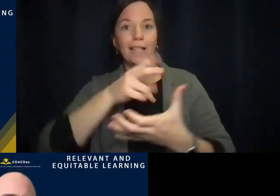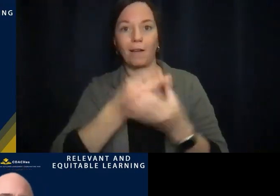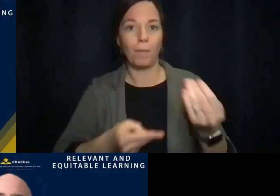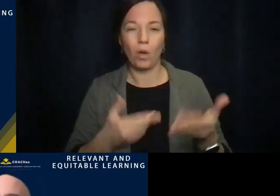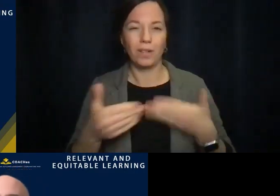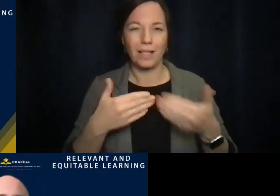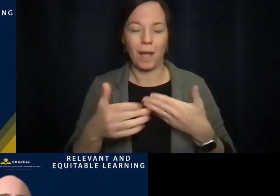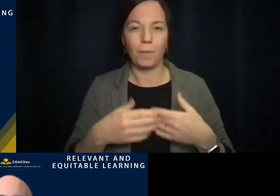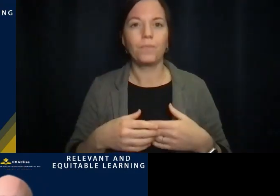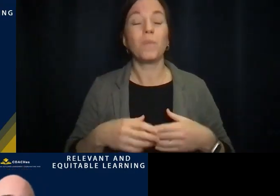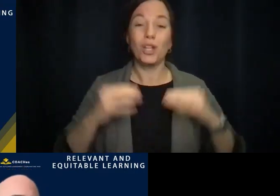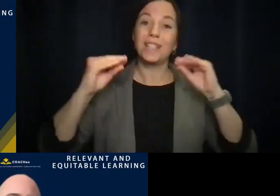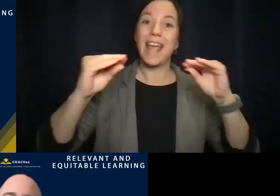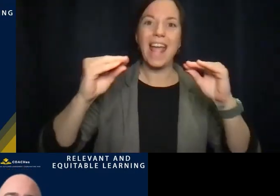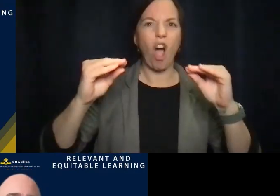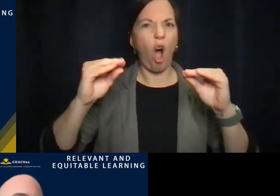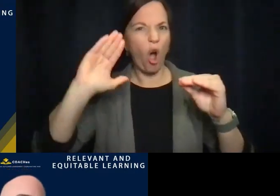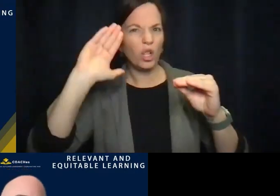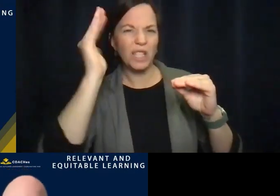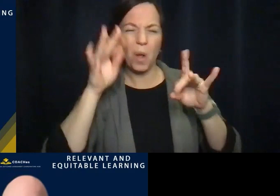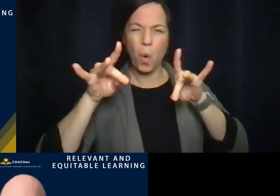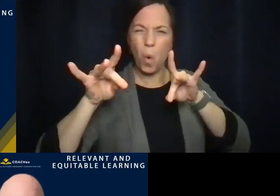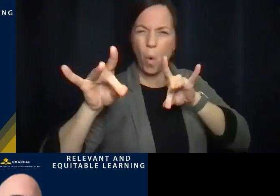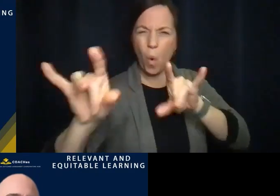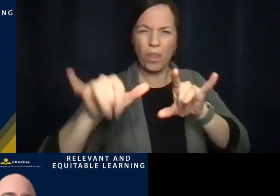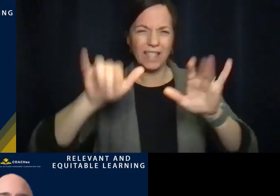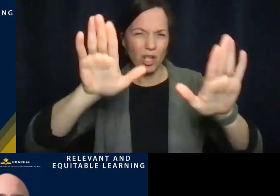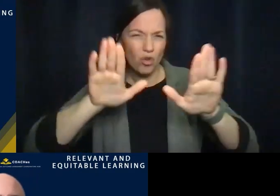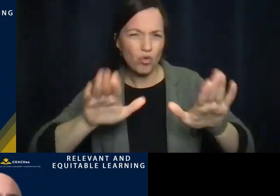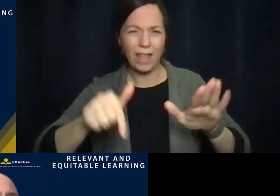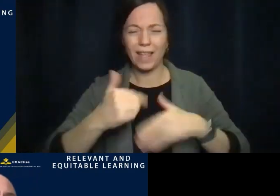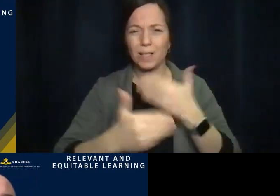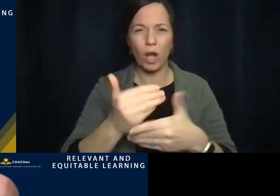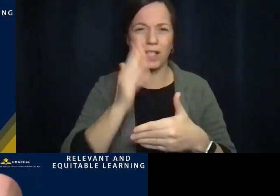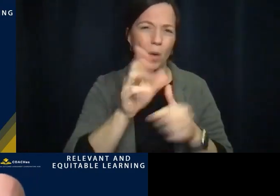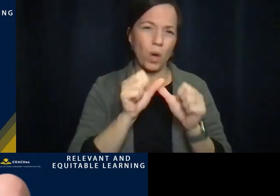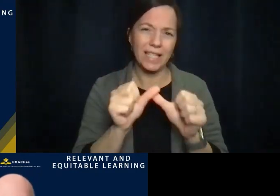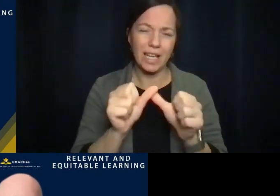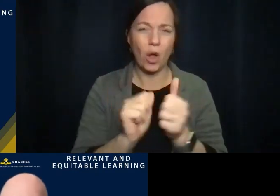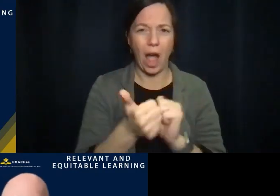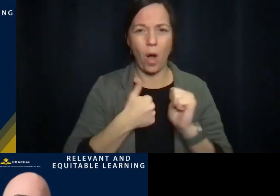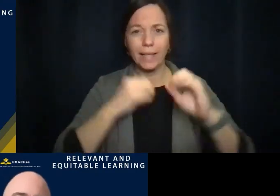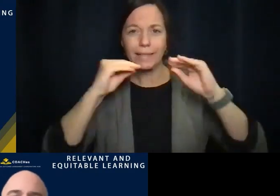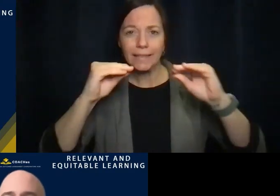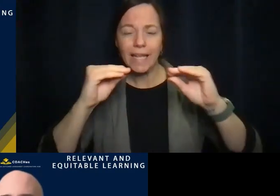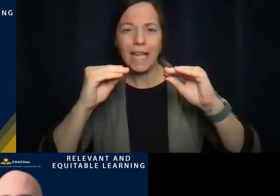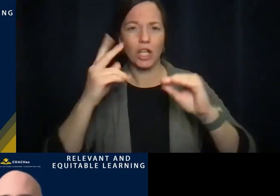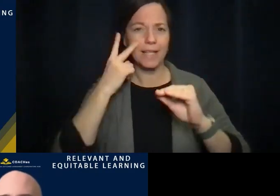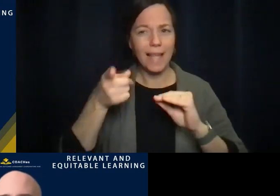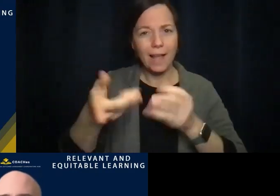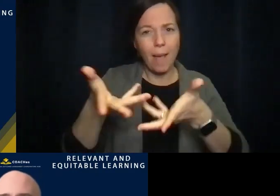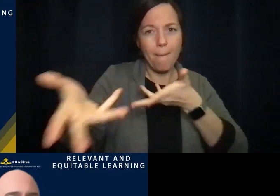seeing something's working. Everything's gelling. Like, this is great. Let's continue with this process on how I'm teaching students, watching them engage and